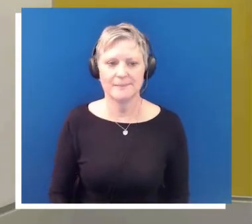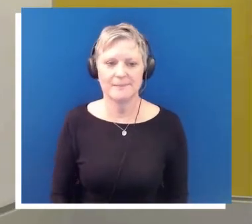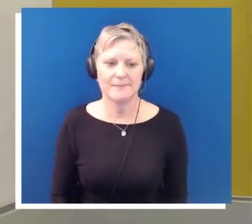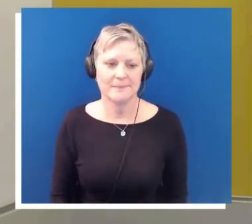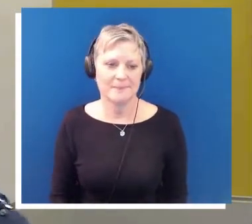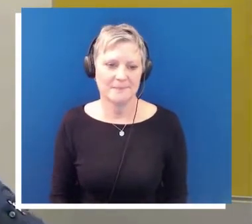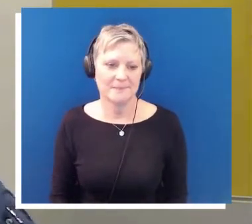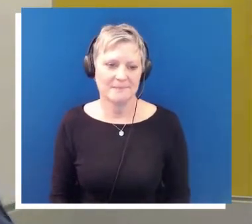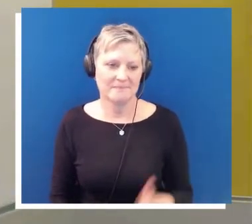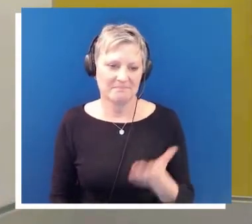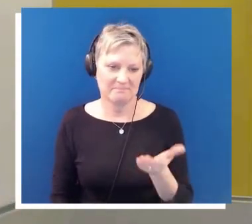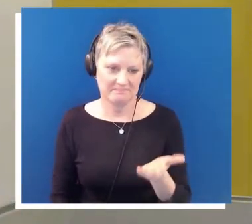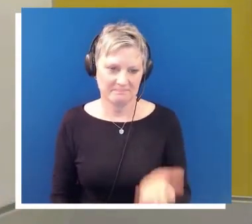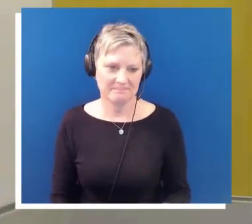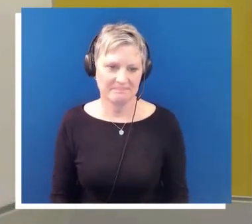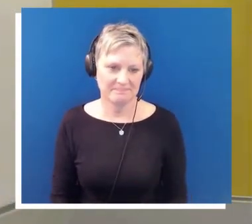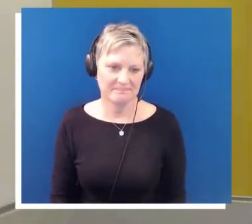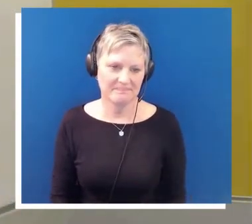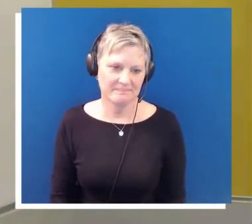Like so.